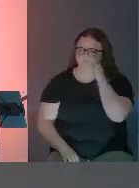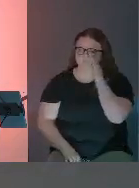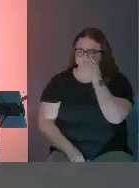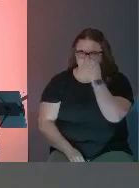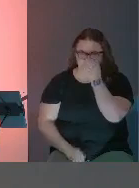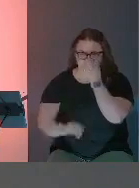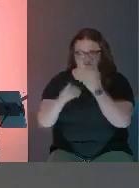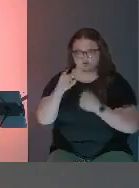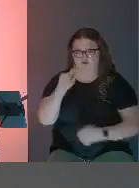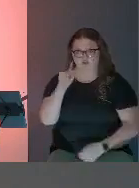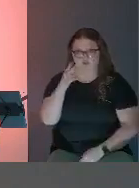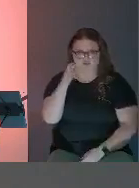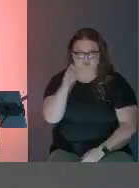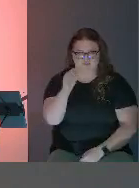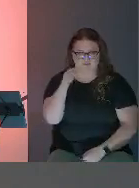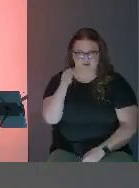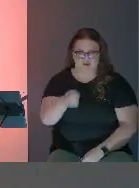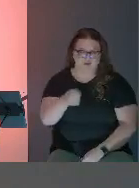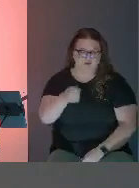some